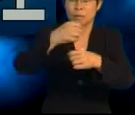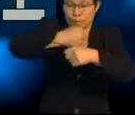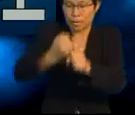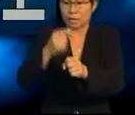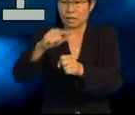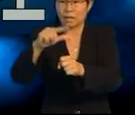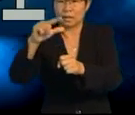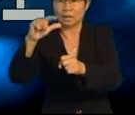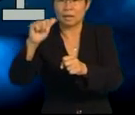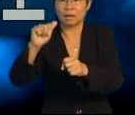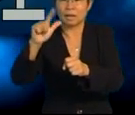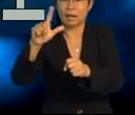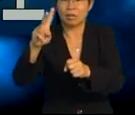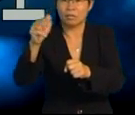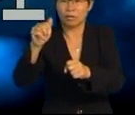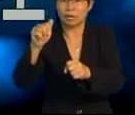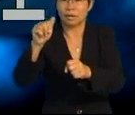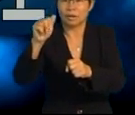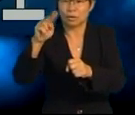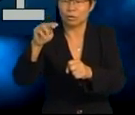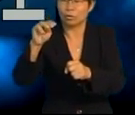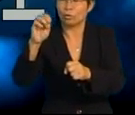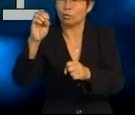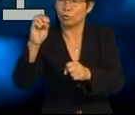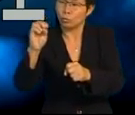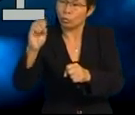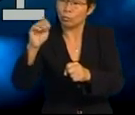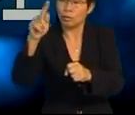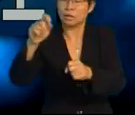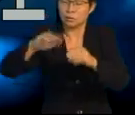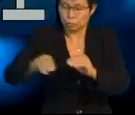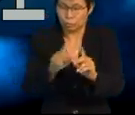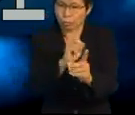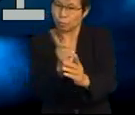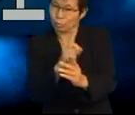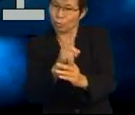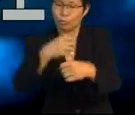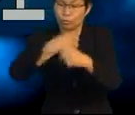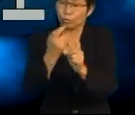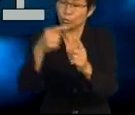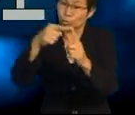move, indicating that electricity is present.